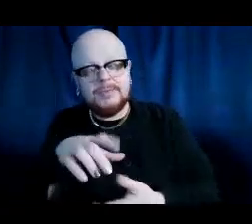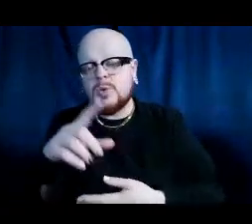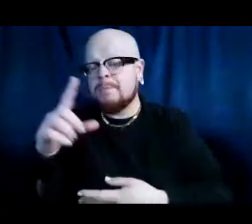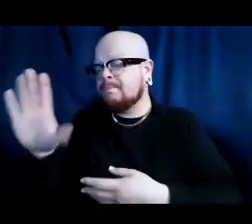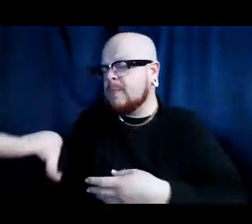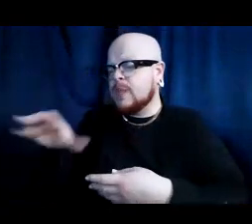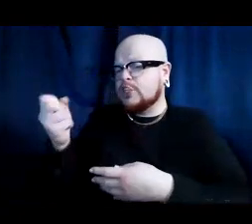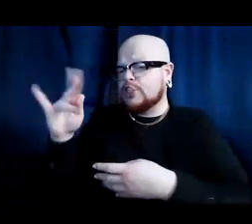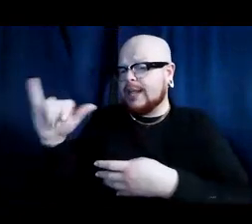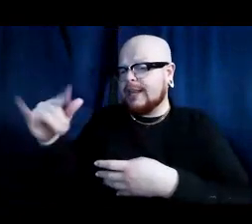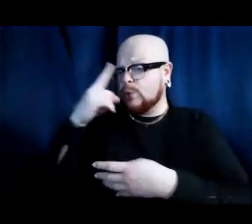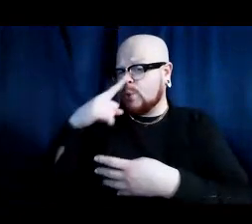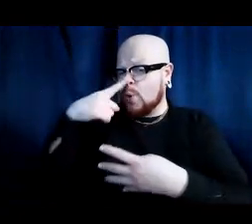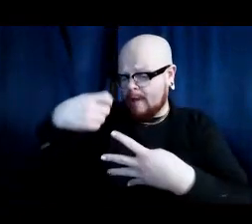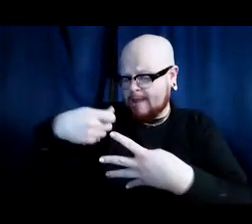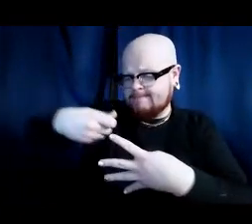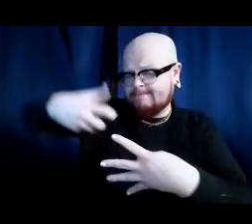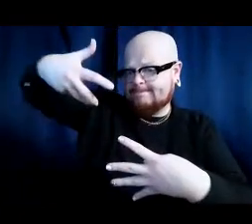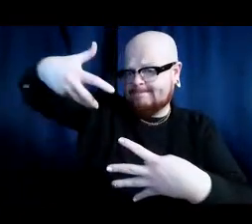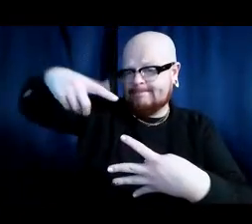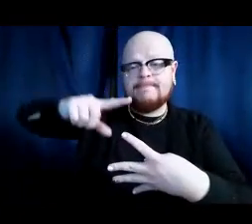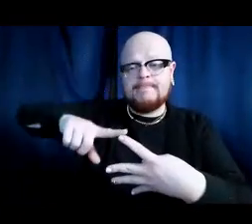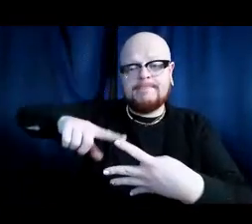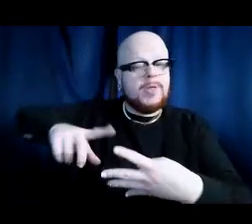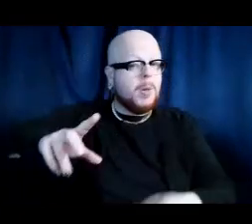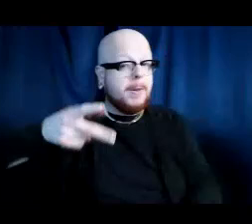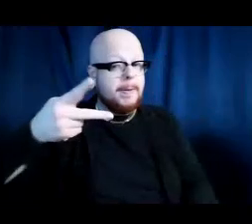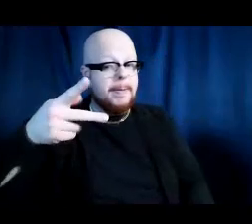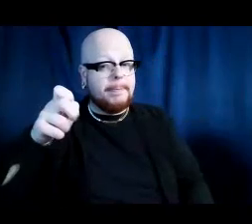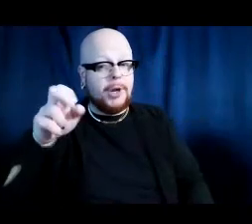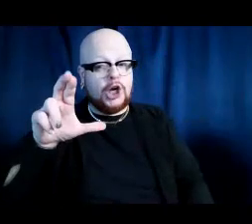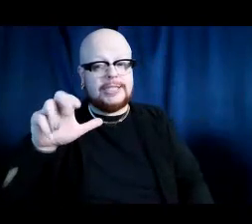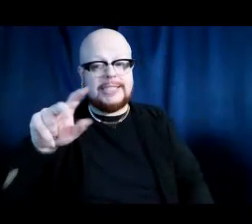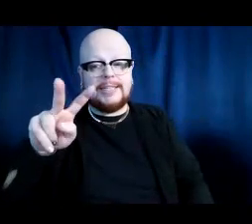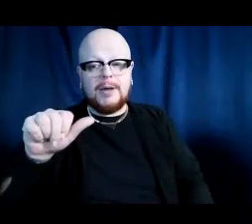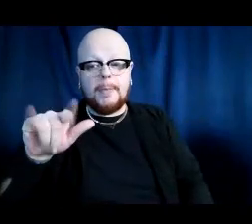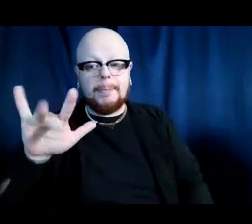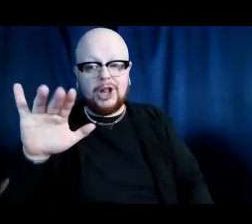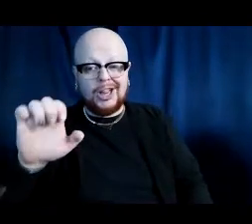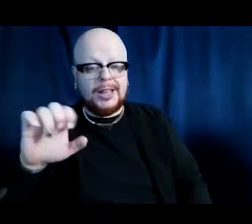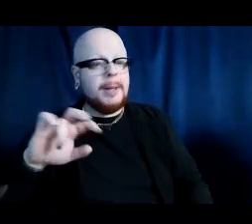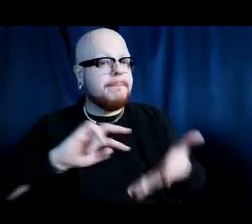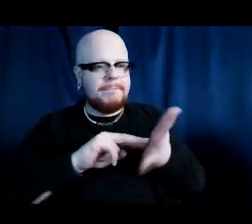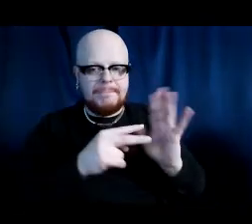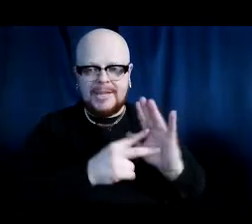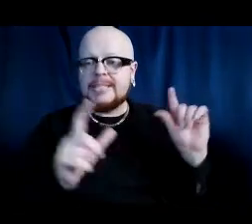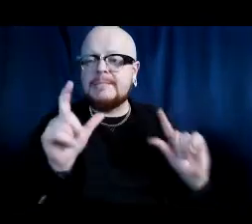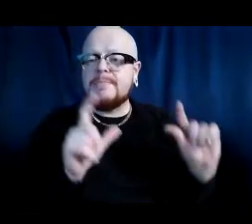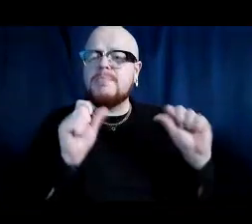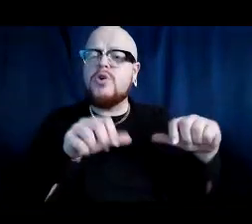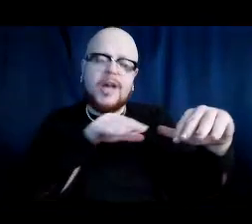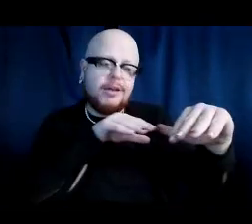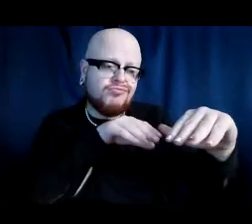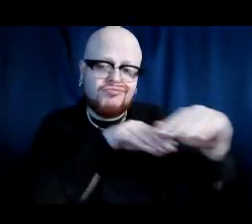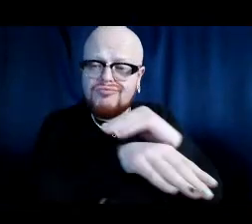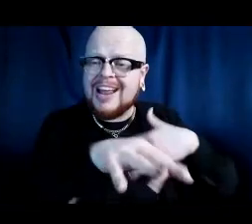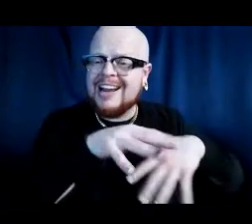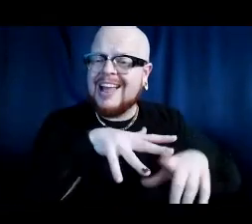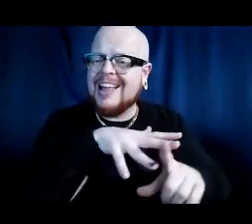Sure. Perceivable means users must be able to get to the content free of barriers. To achieve